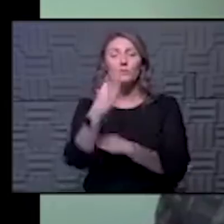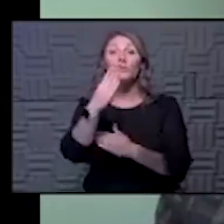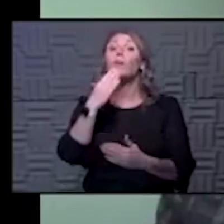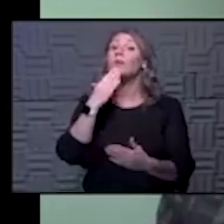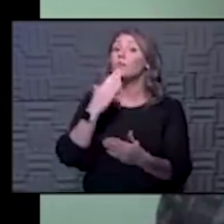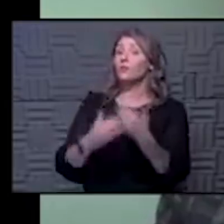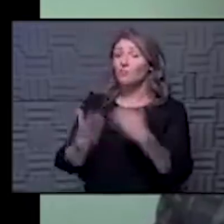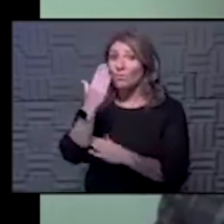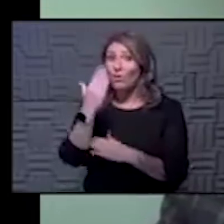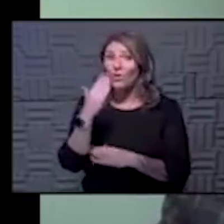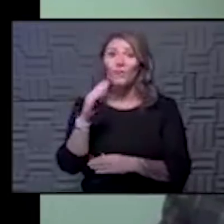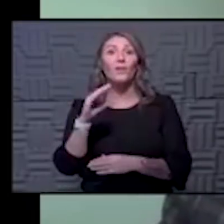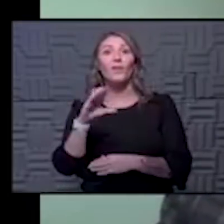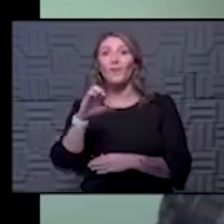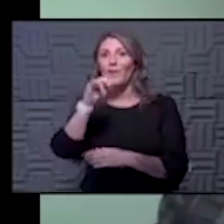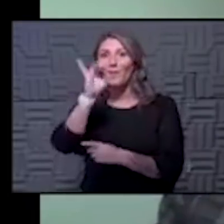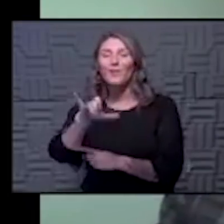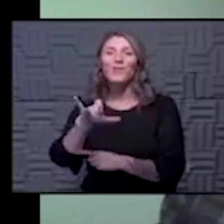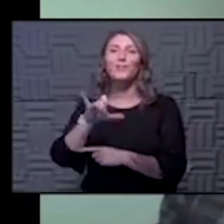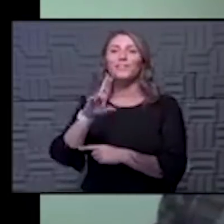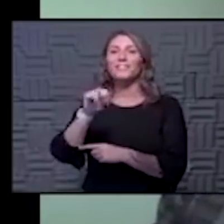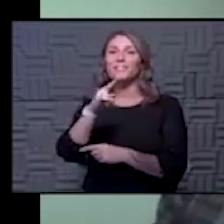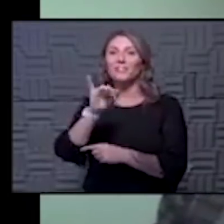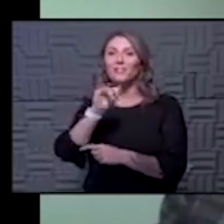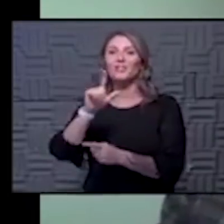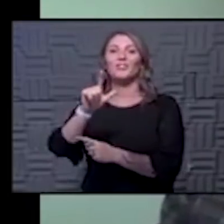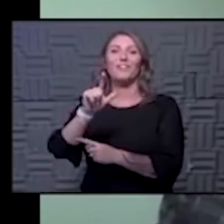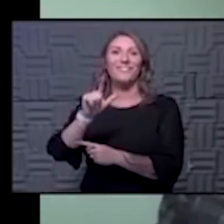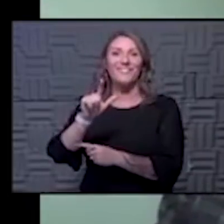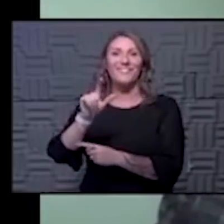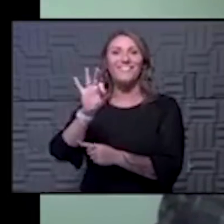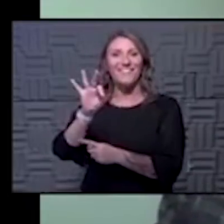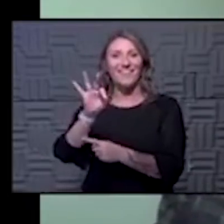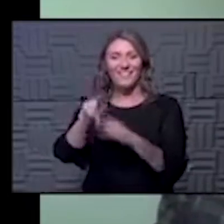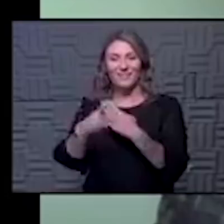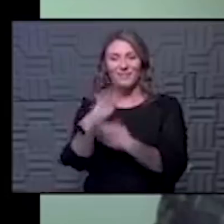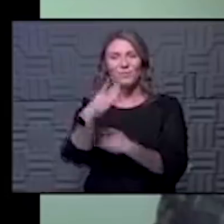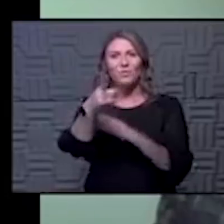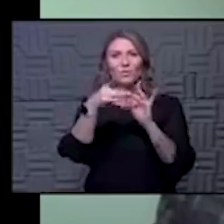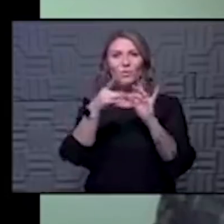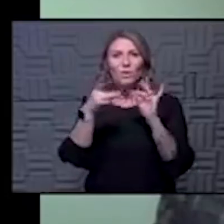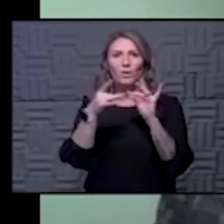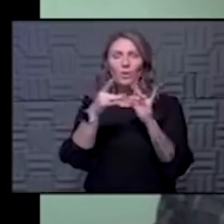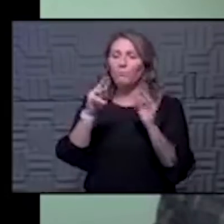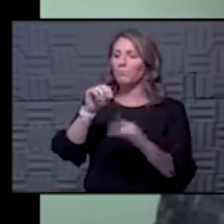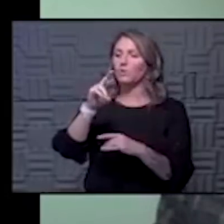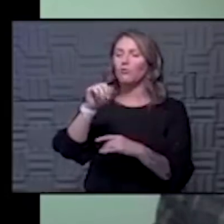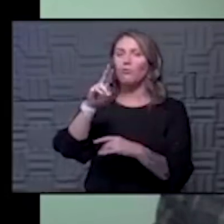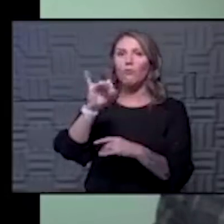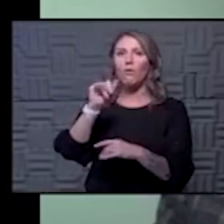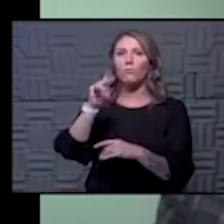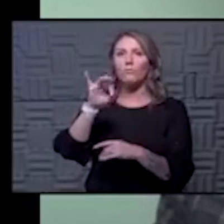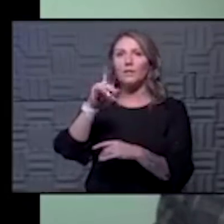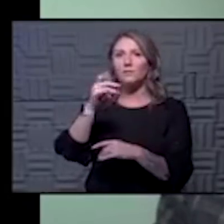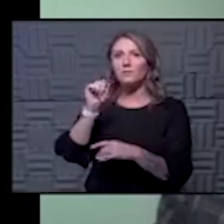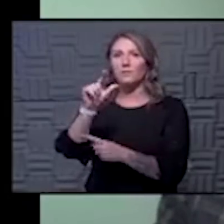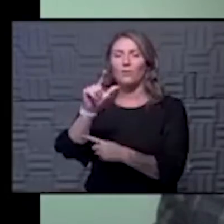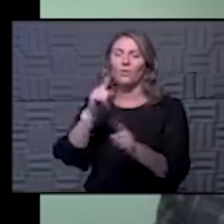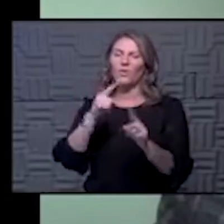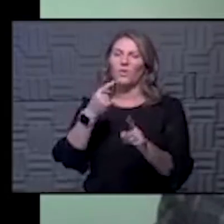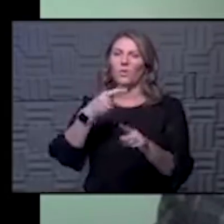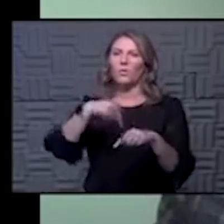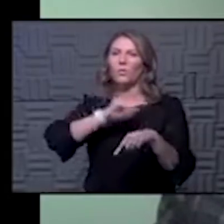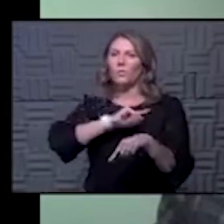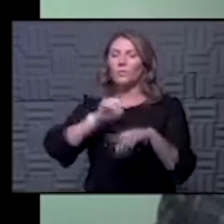earlier. Yeah. Hey, Cody with Channel 9 again. Good morning. Good morning. You mentioned Moderna already, so we'll skip that one. But we